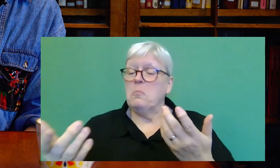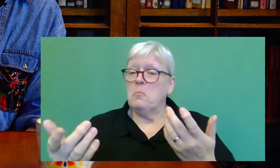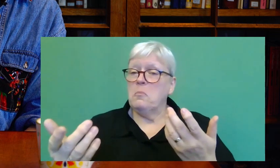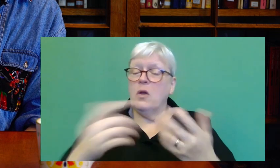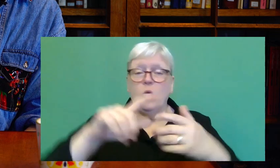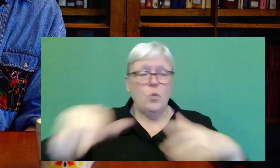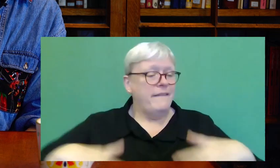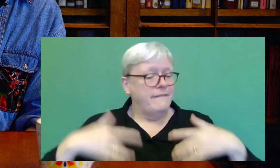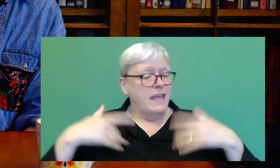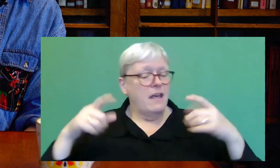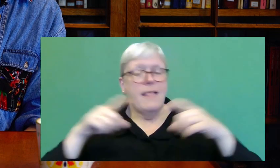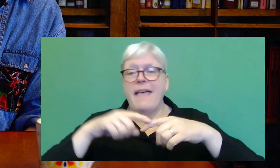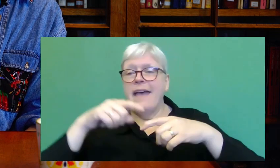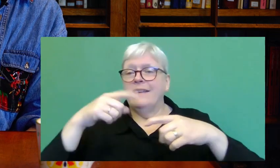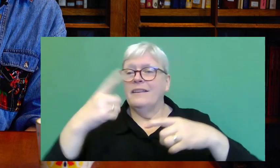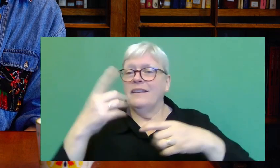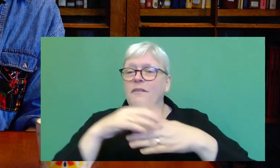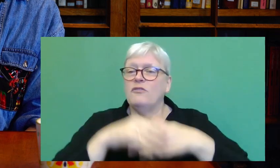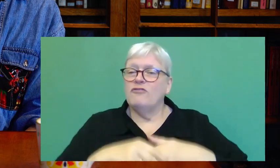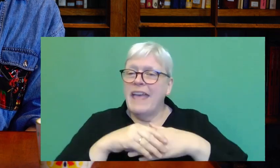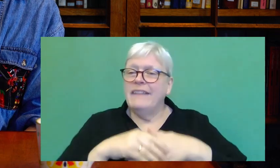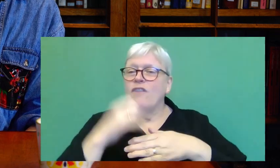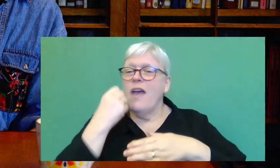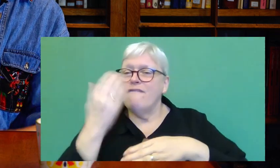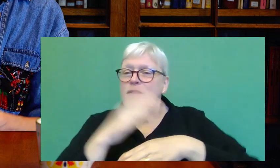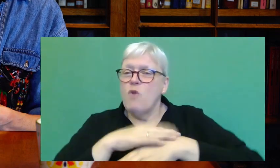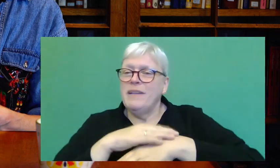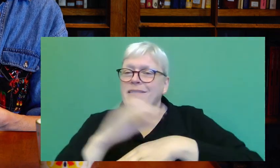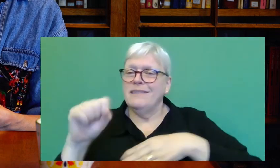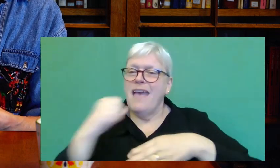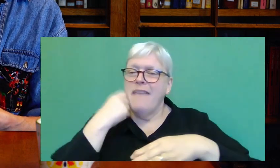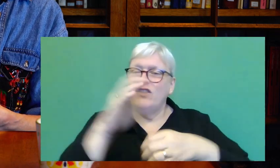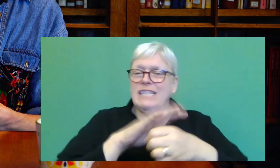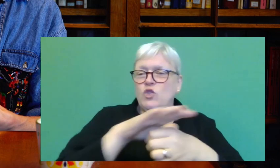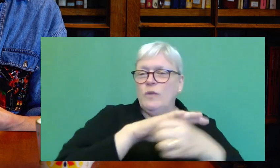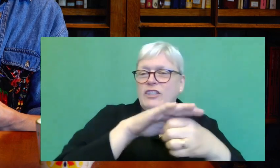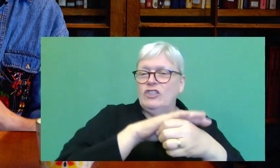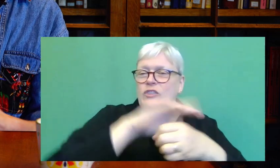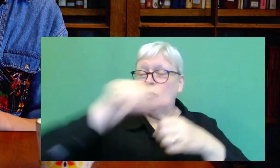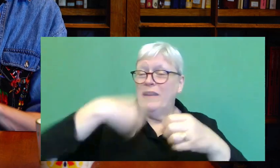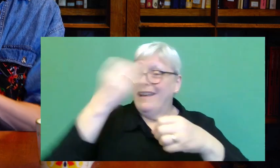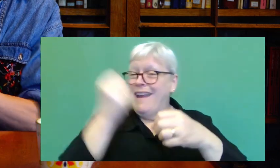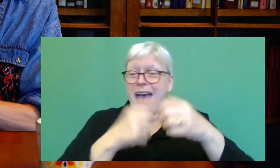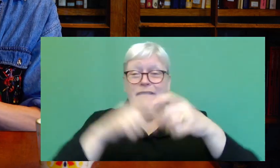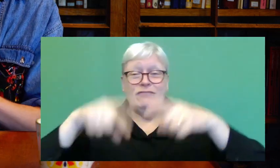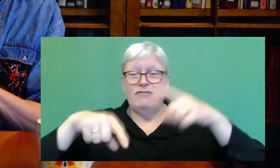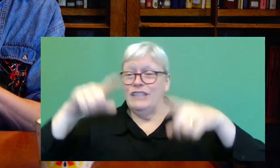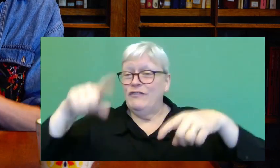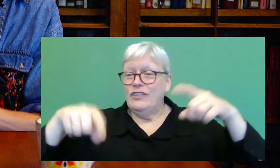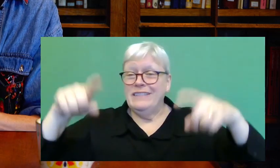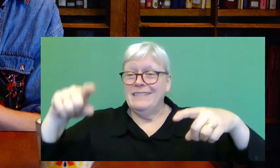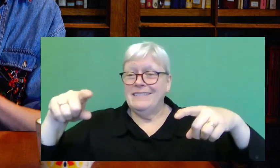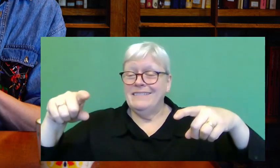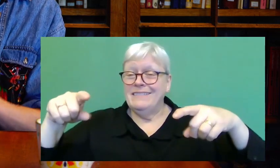for every moment in every situation, because we can have so many different friends that relate to the different version of ourselves, the serious version,